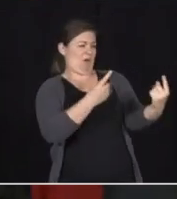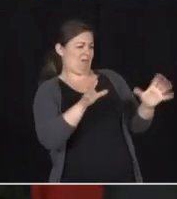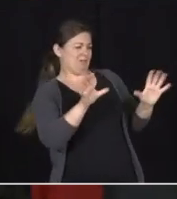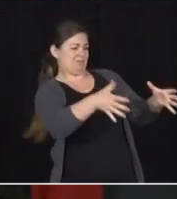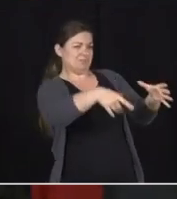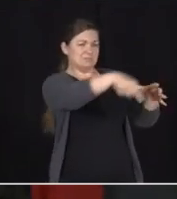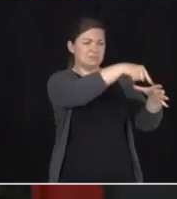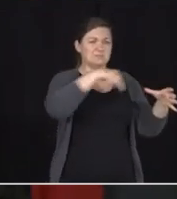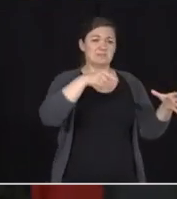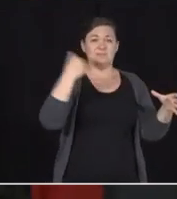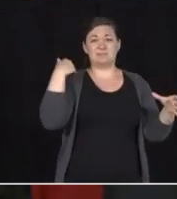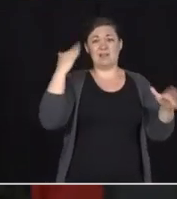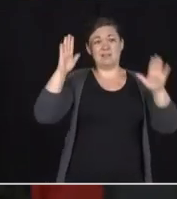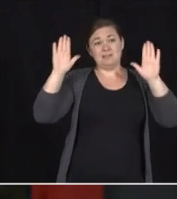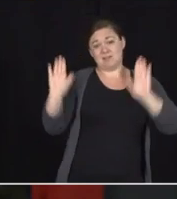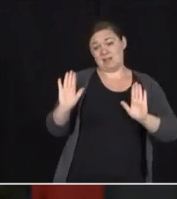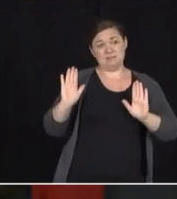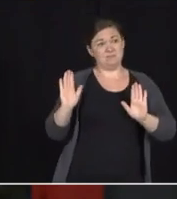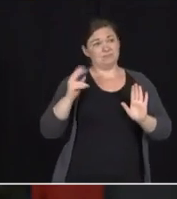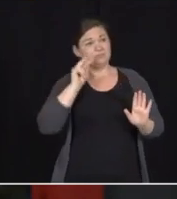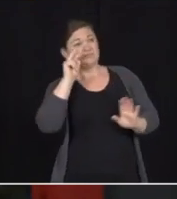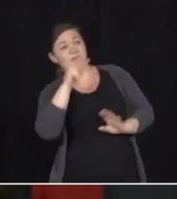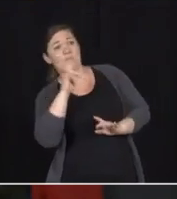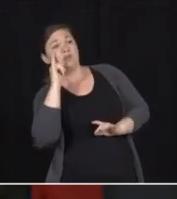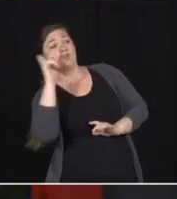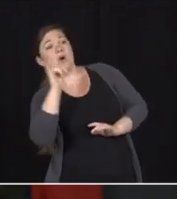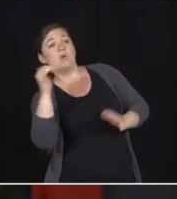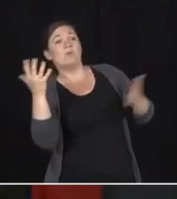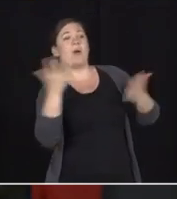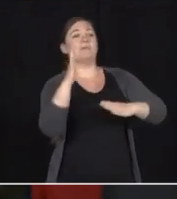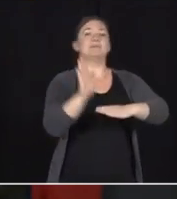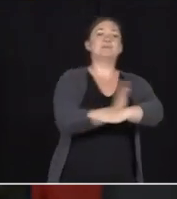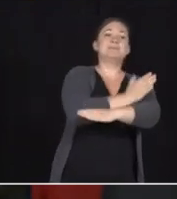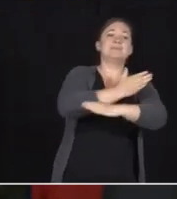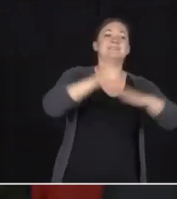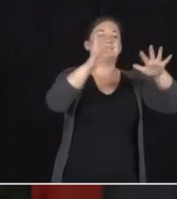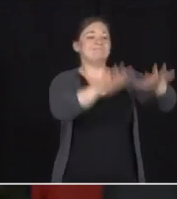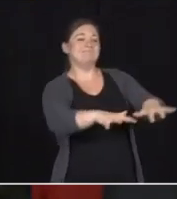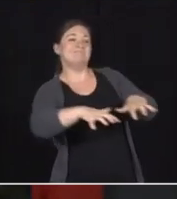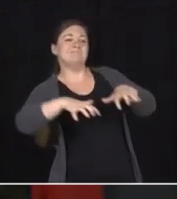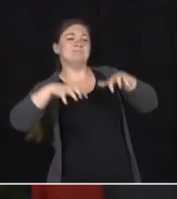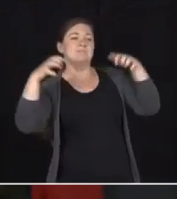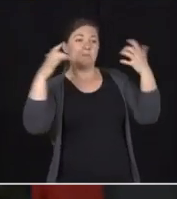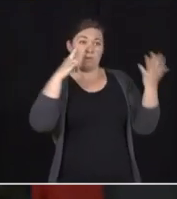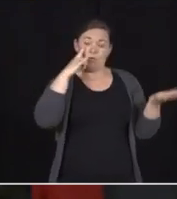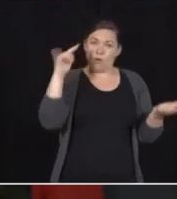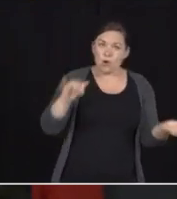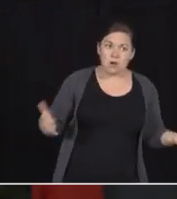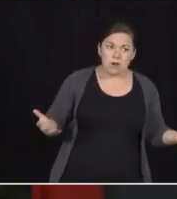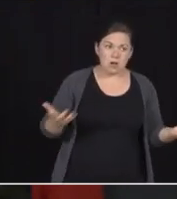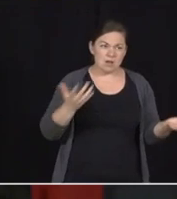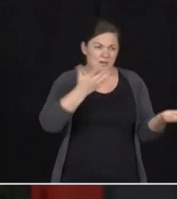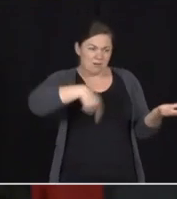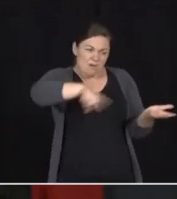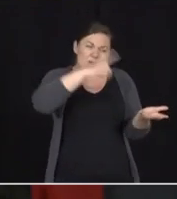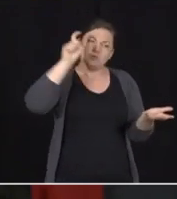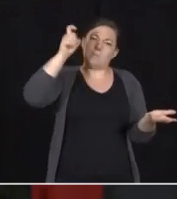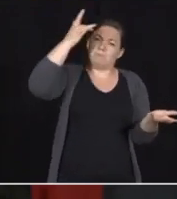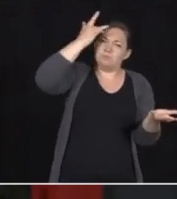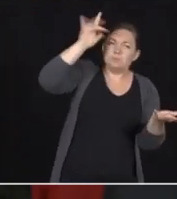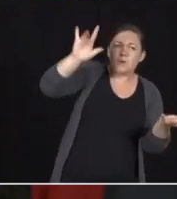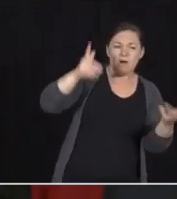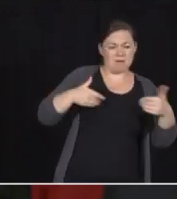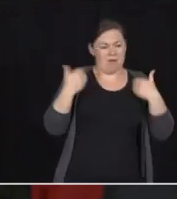on Sunday, it was like a rock concert without the band. So these are smart young people that were there. Like, come on,